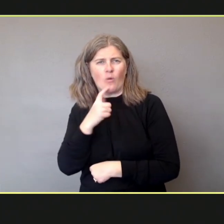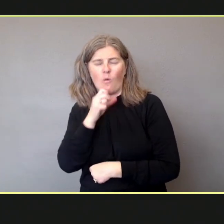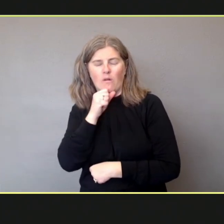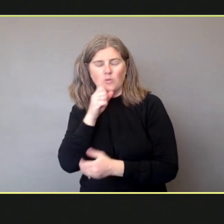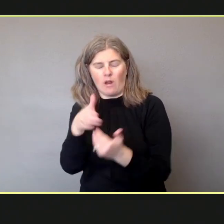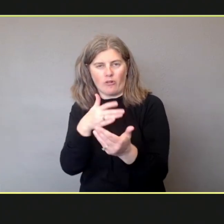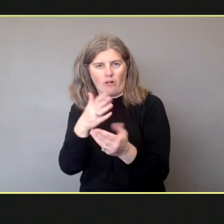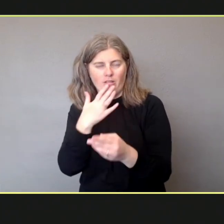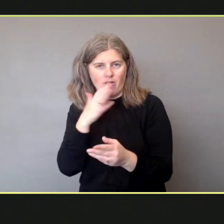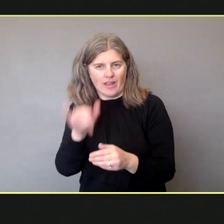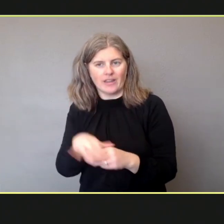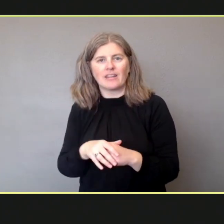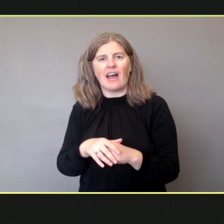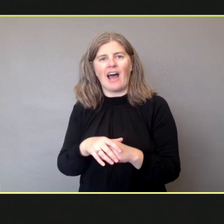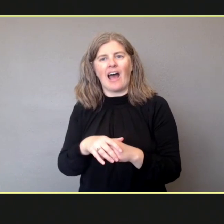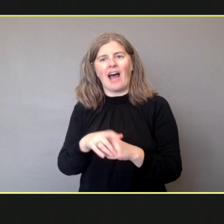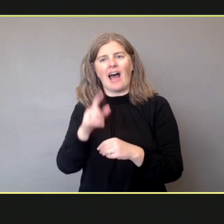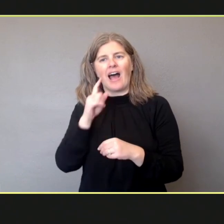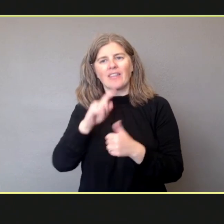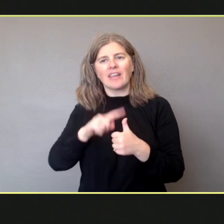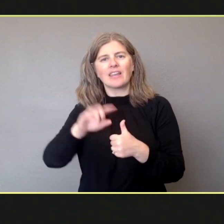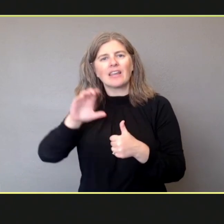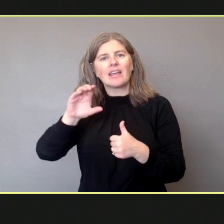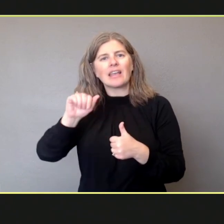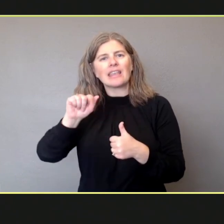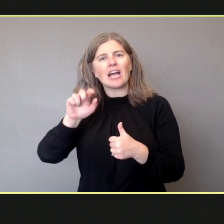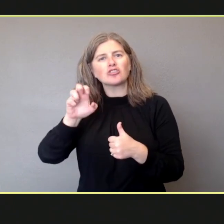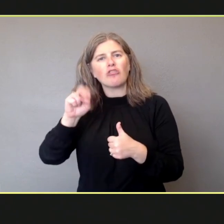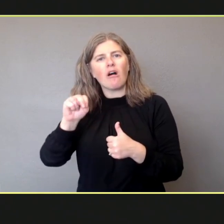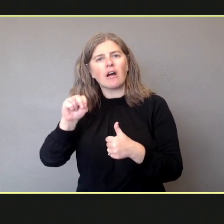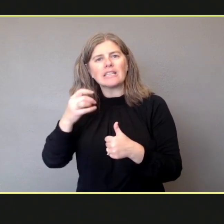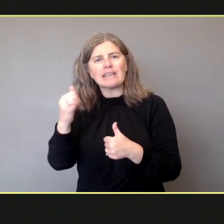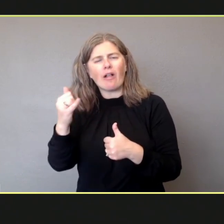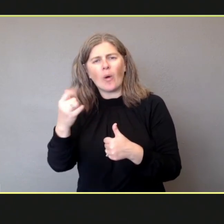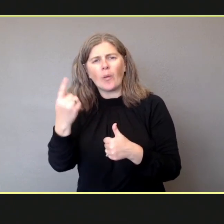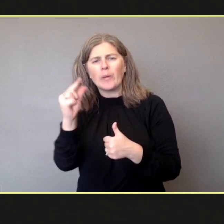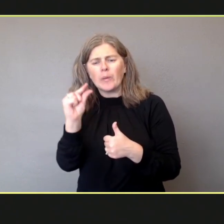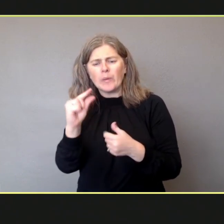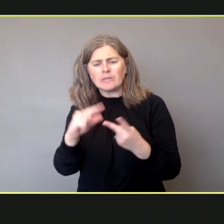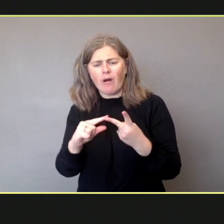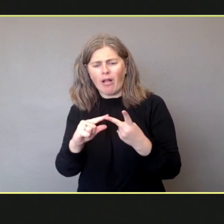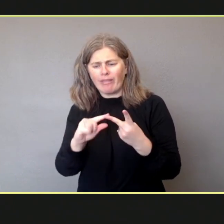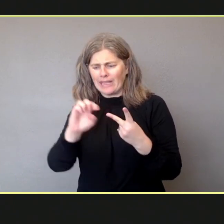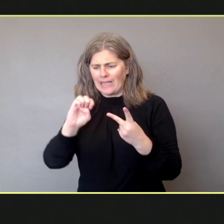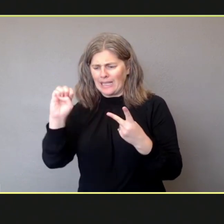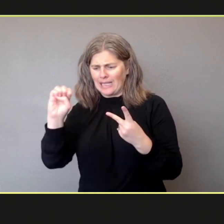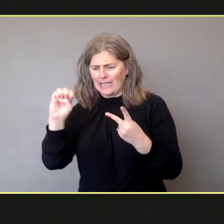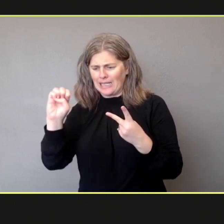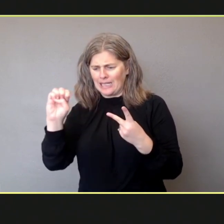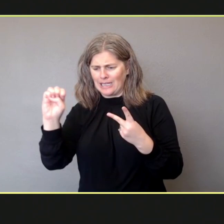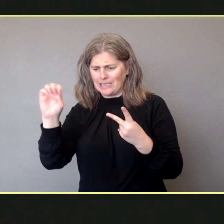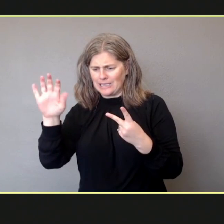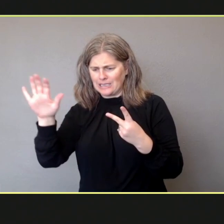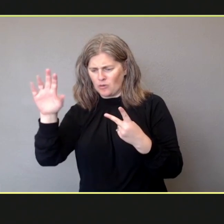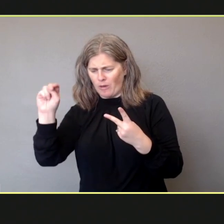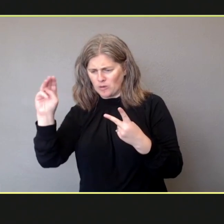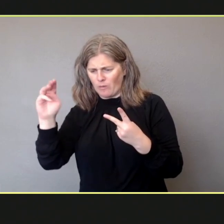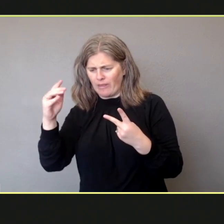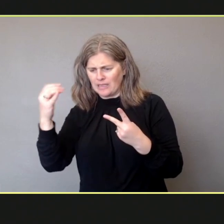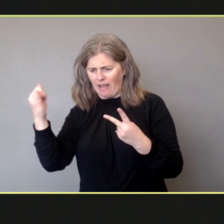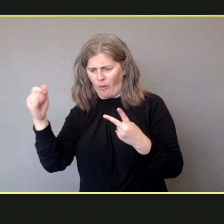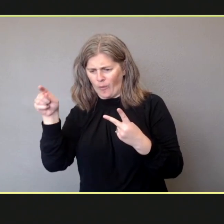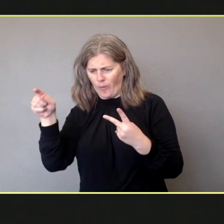it is. I think Ketron County might be yellow, and there's a little teeny county on the east coast of New Mexico